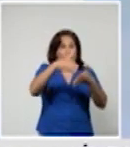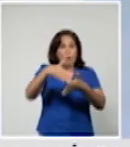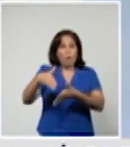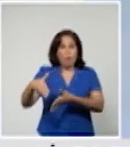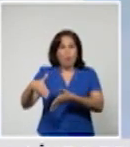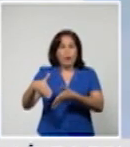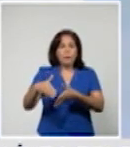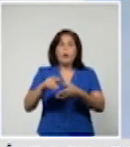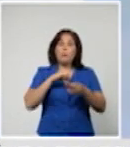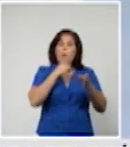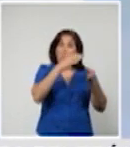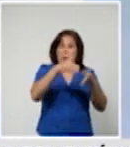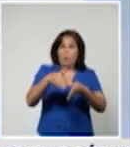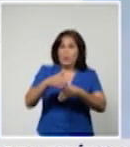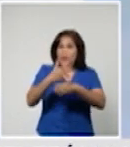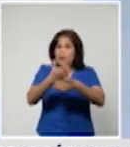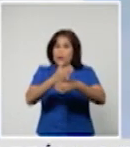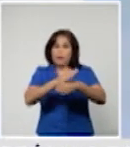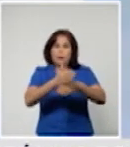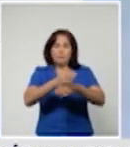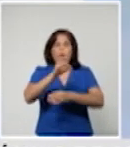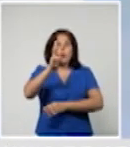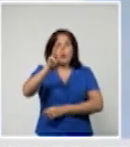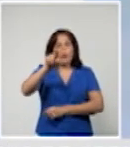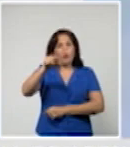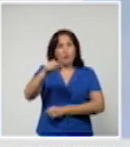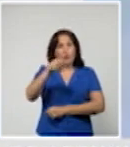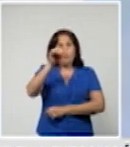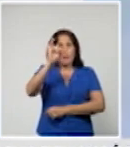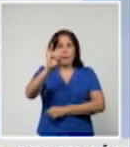9,857,801 confirmed cases.